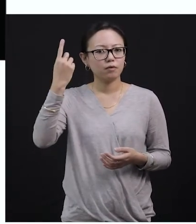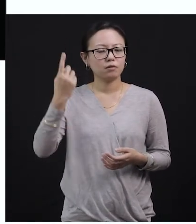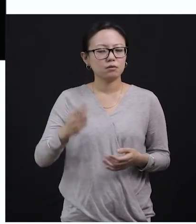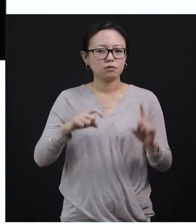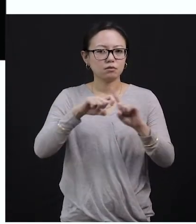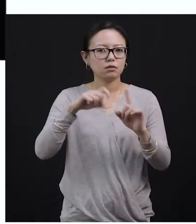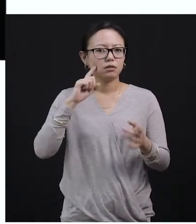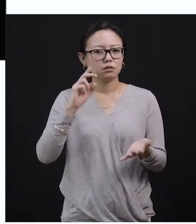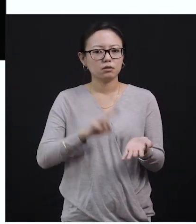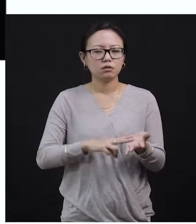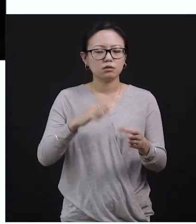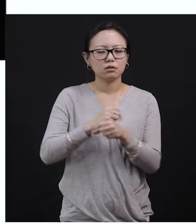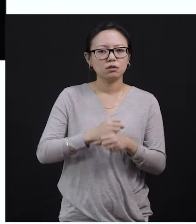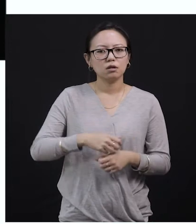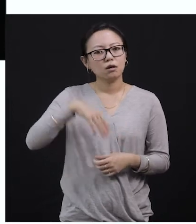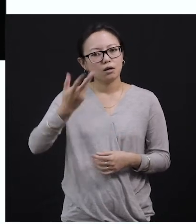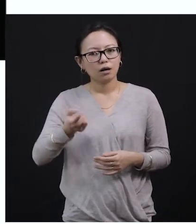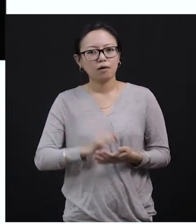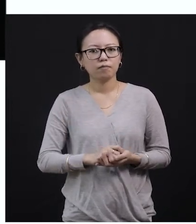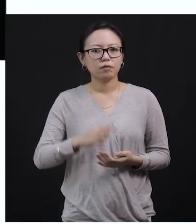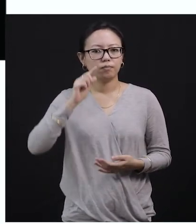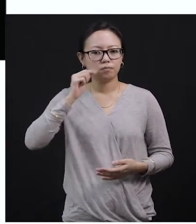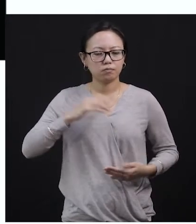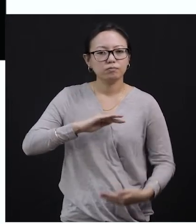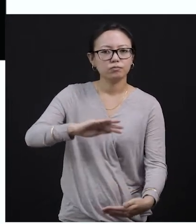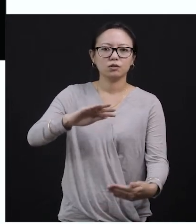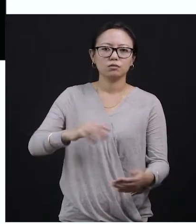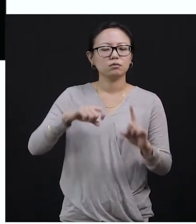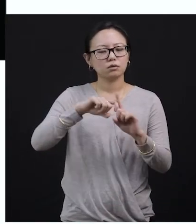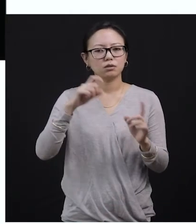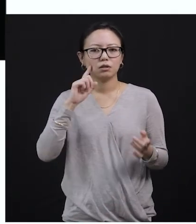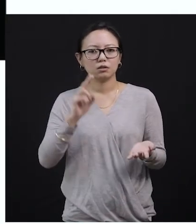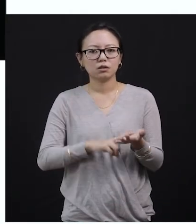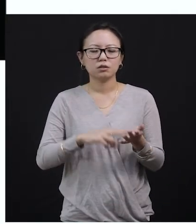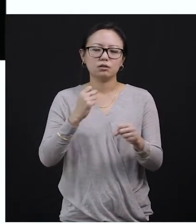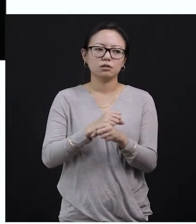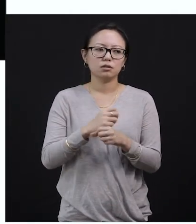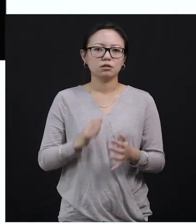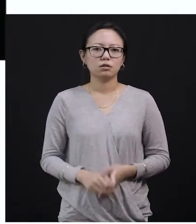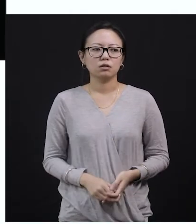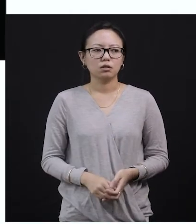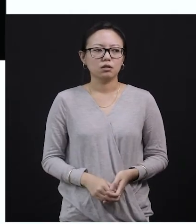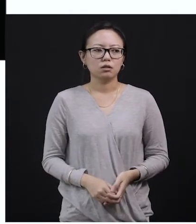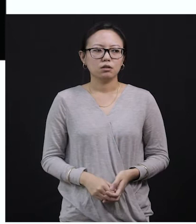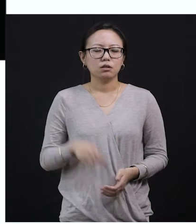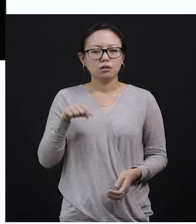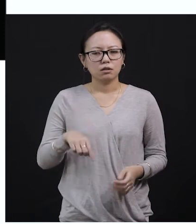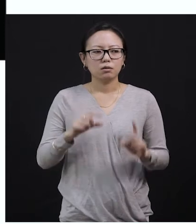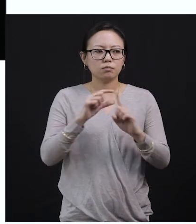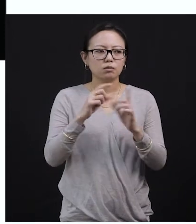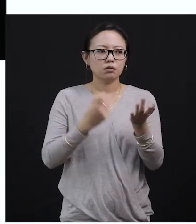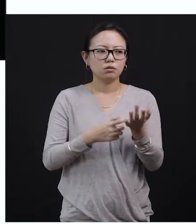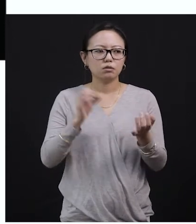example for monarchy type of government, all right? So again, coming to the prosperity of the